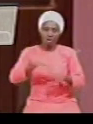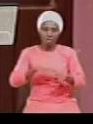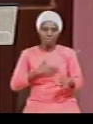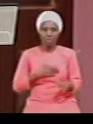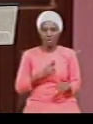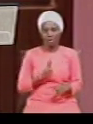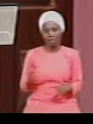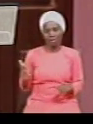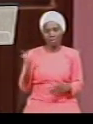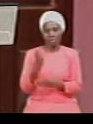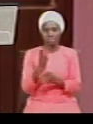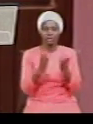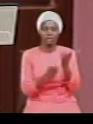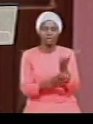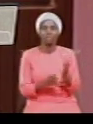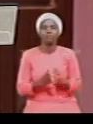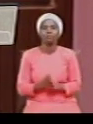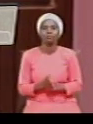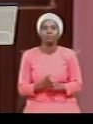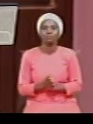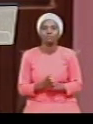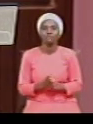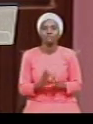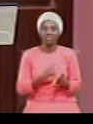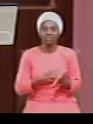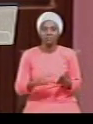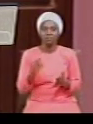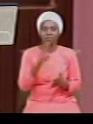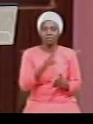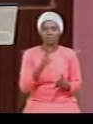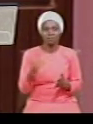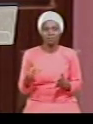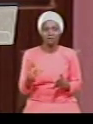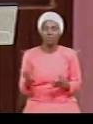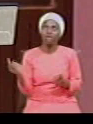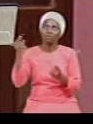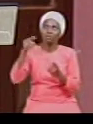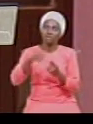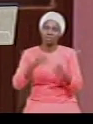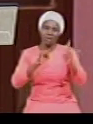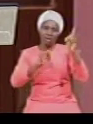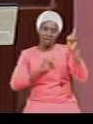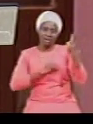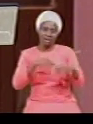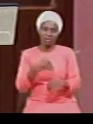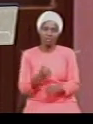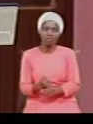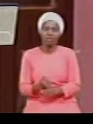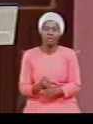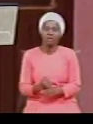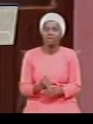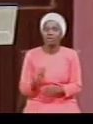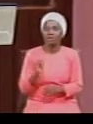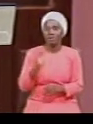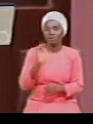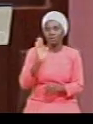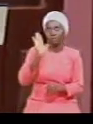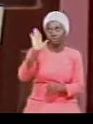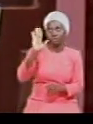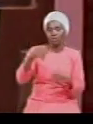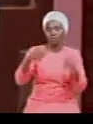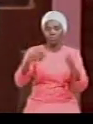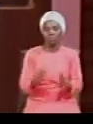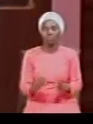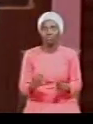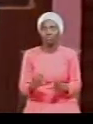my right hand. Verse 35, until I make thy foes thine enemies thy